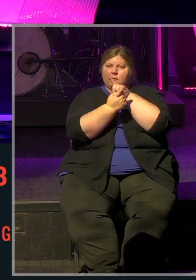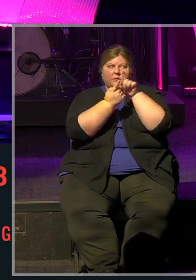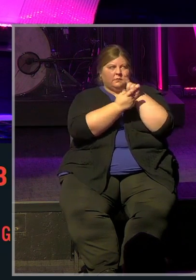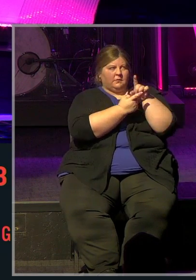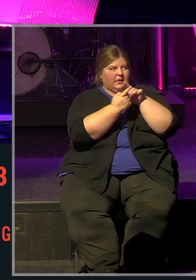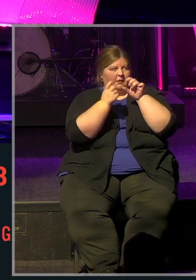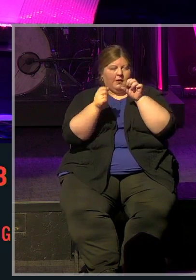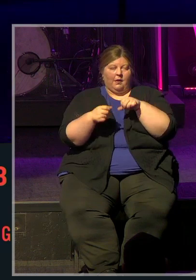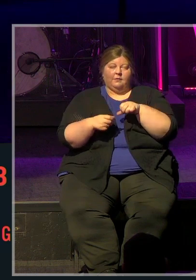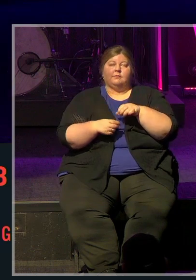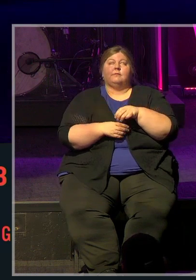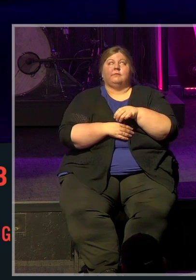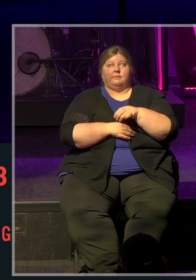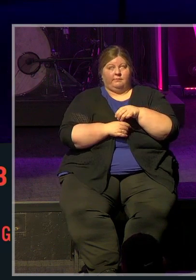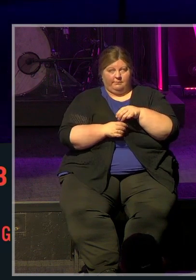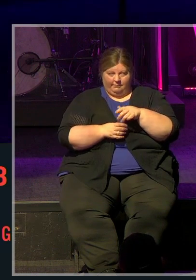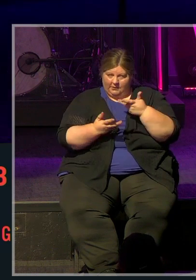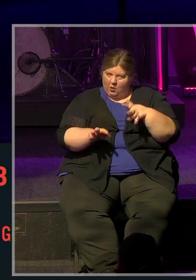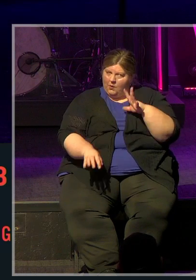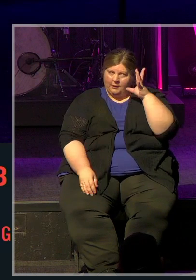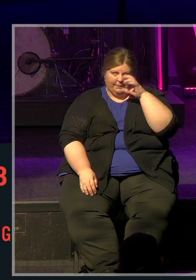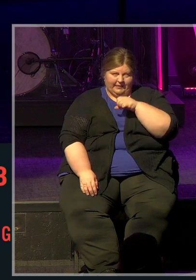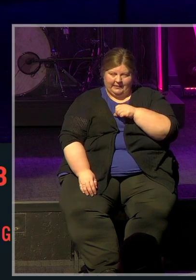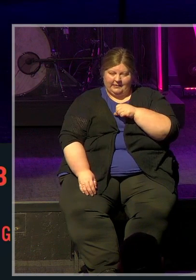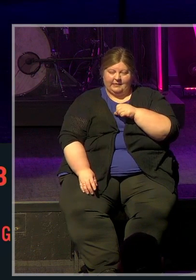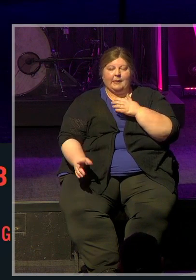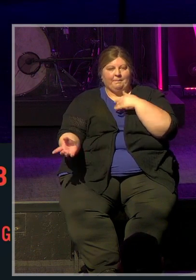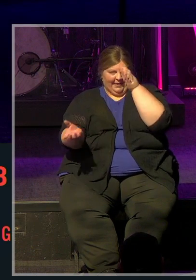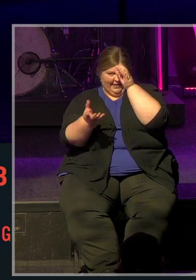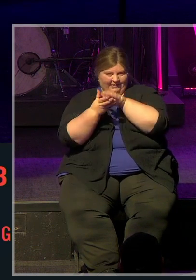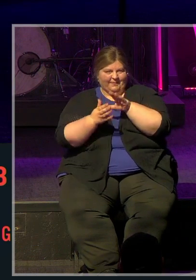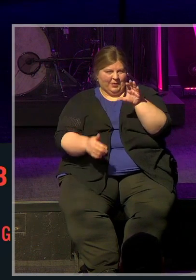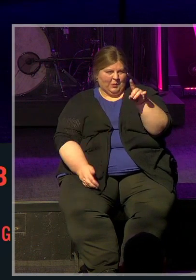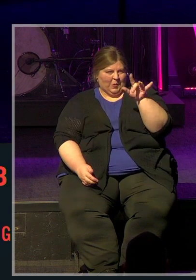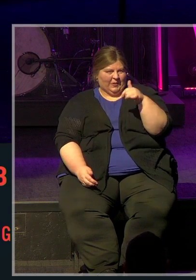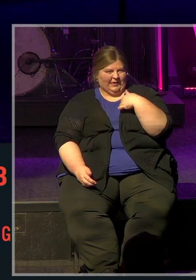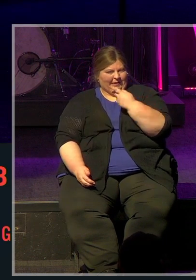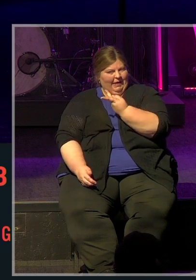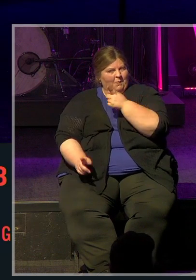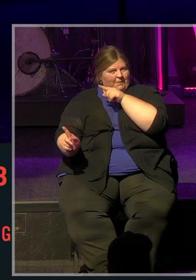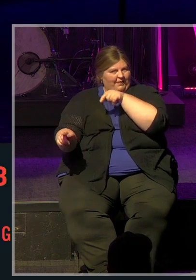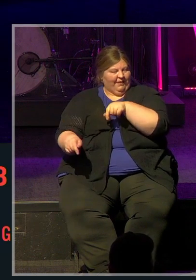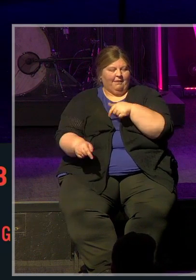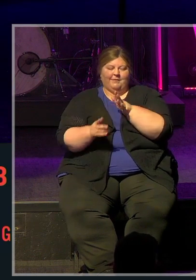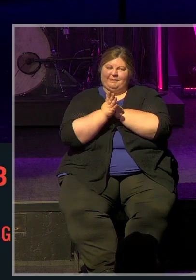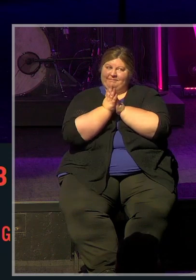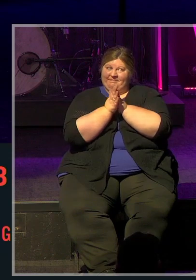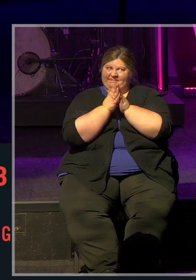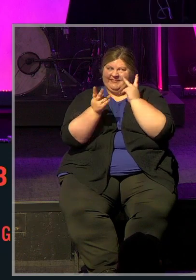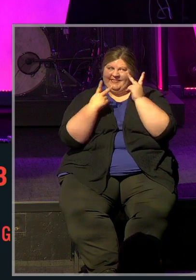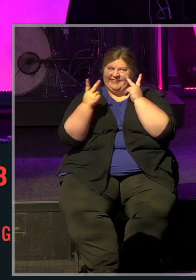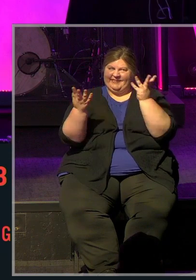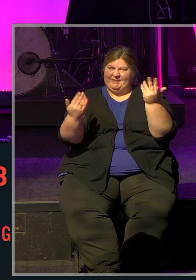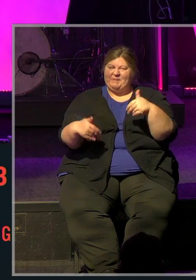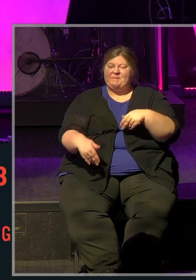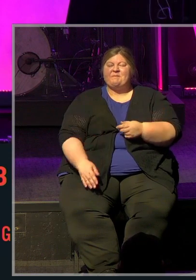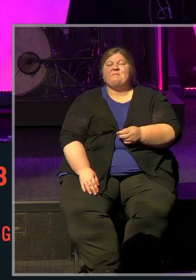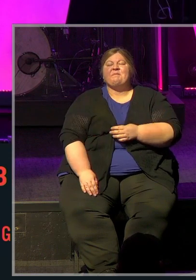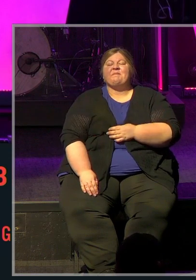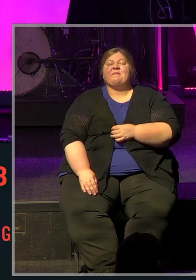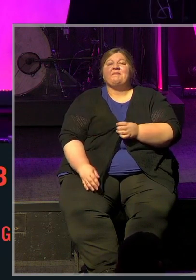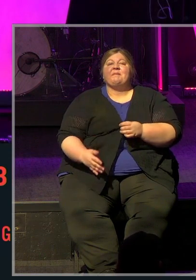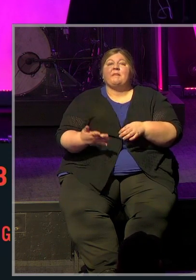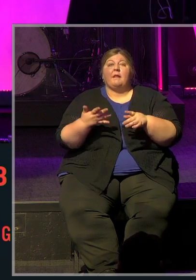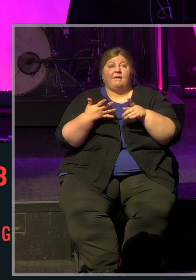are not going to want to miss this. So Cody and I are going to be there. We cannot wait, and we can't wait to see you. And our